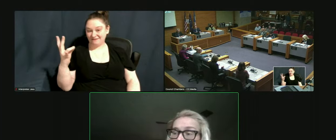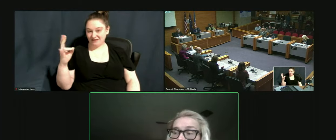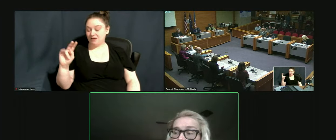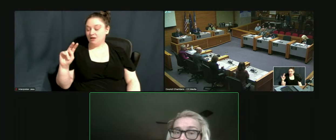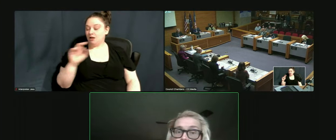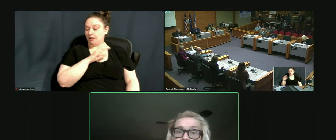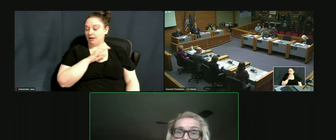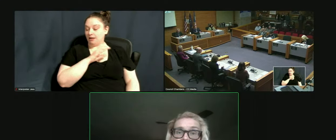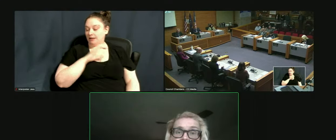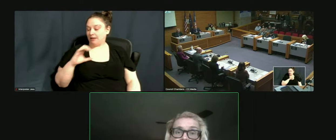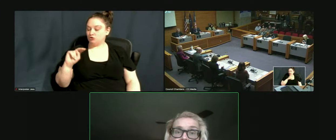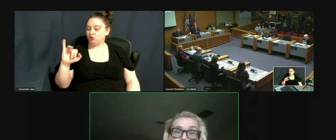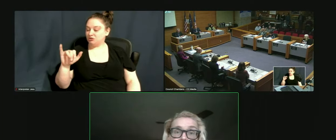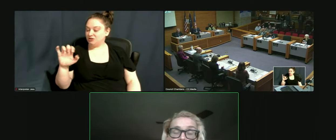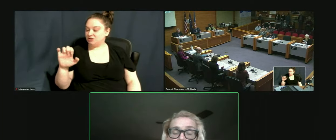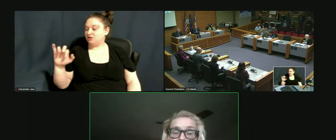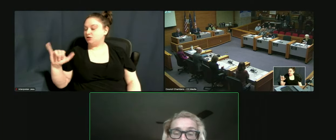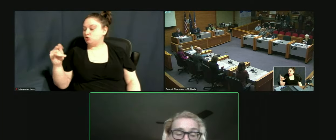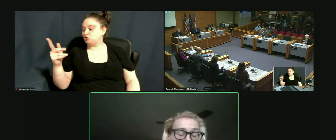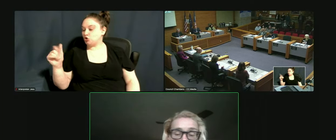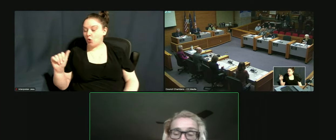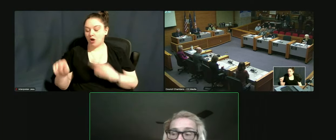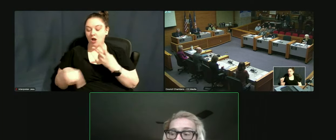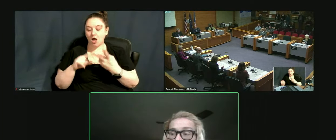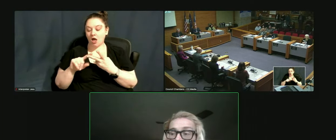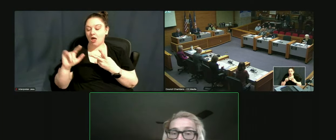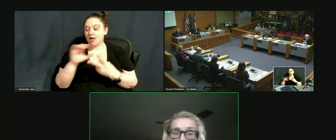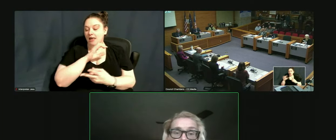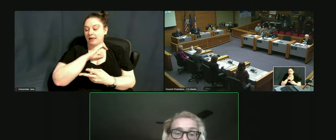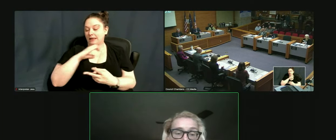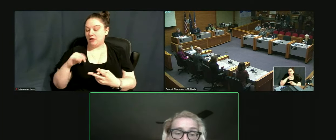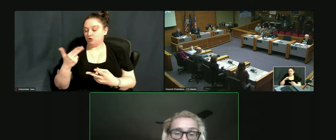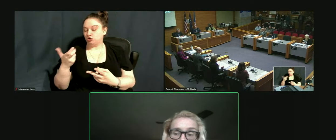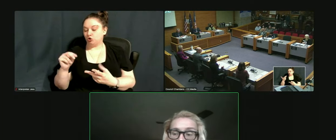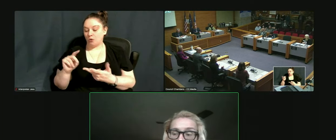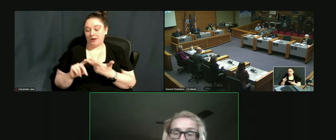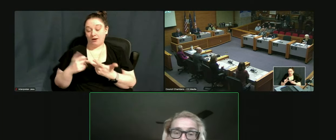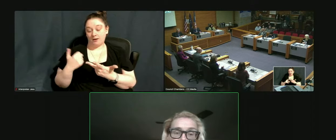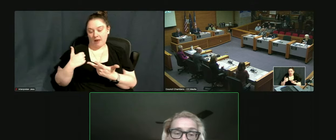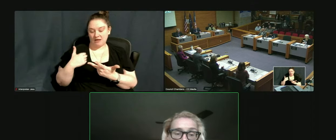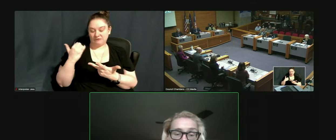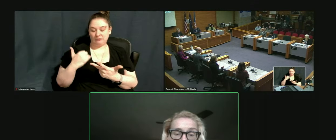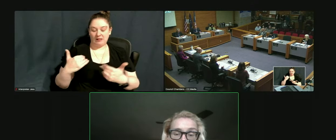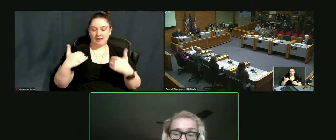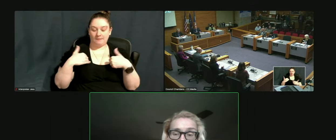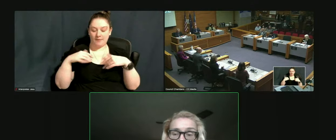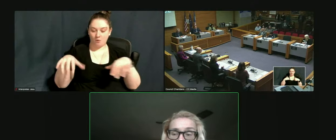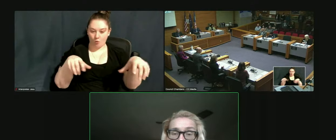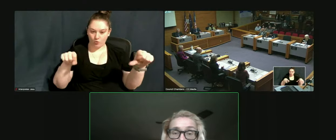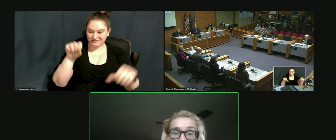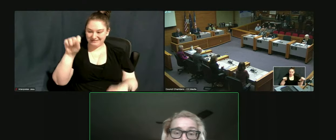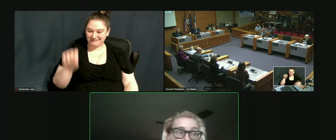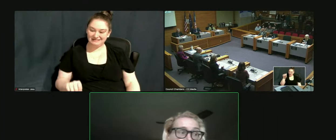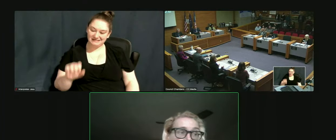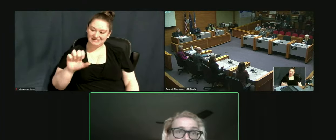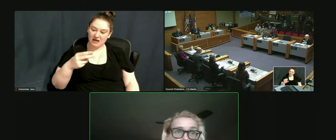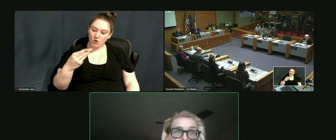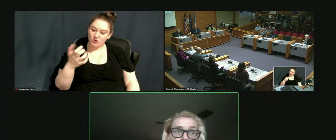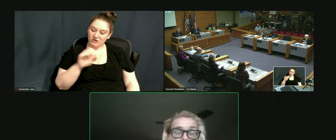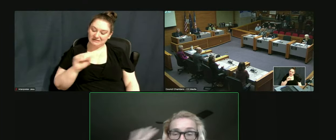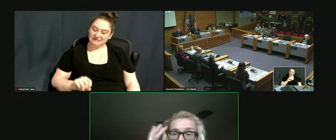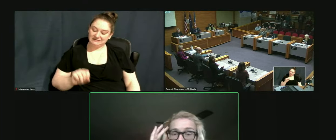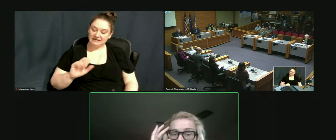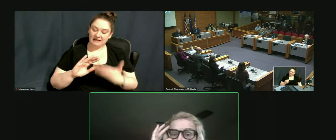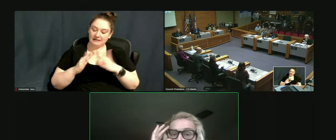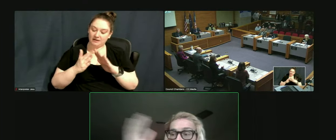Nishioka, Councilor Gwynn, and I will be hosting a South Salem Town Hall at 5:30 p.m. at the Westminster